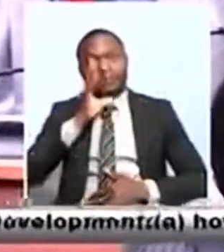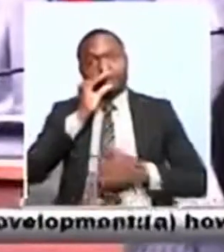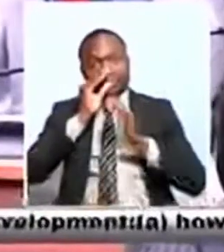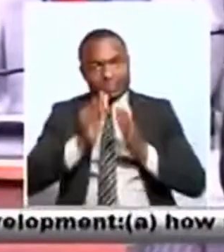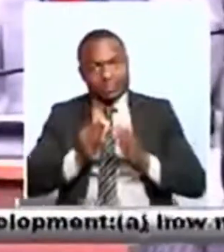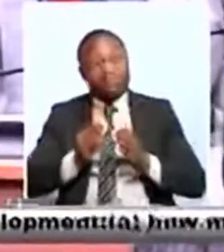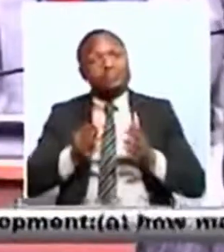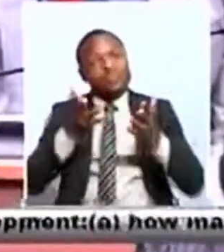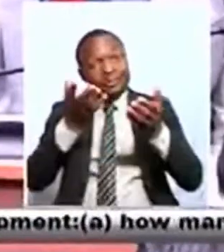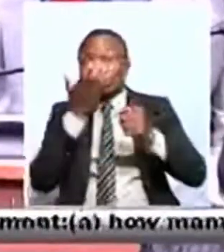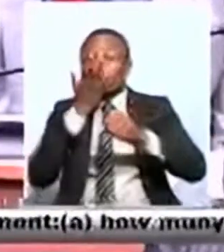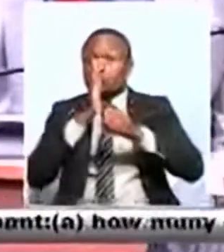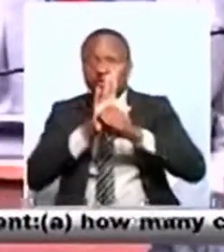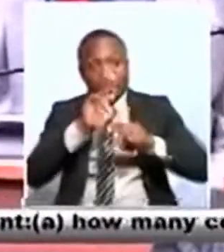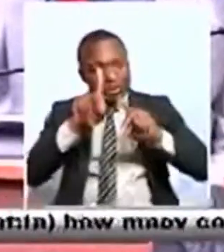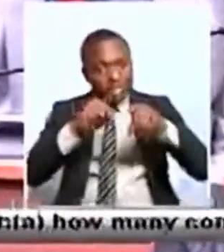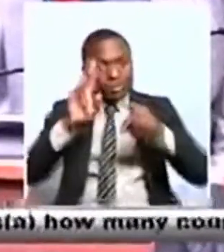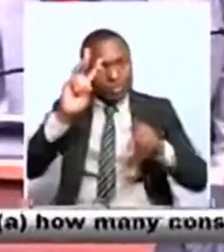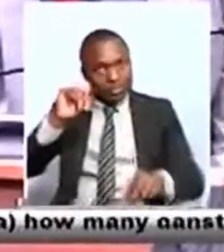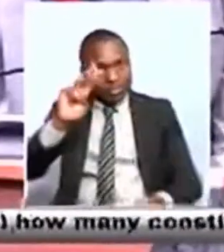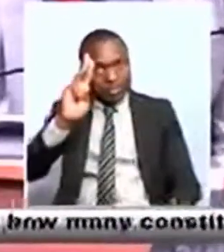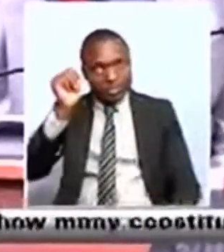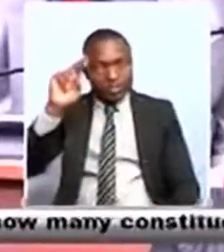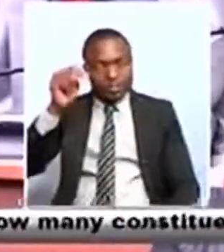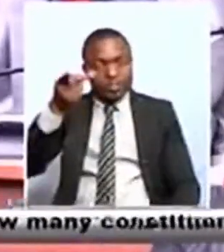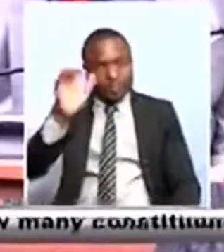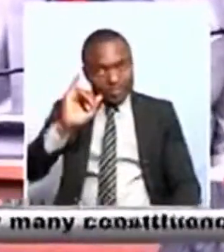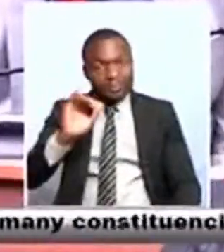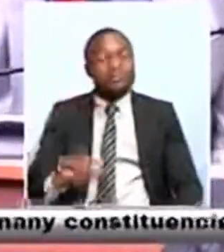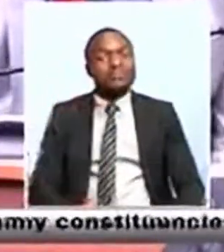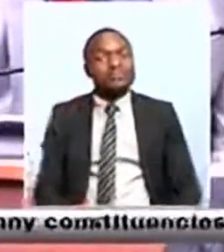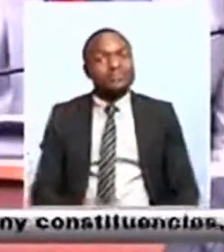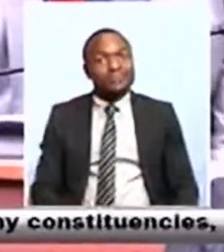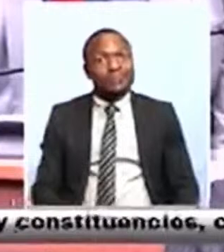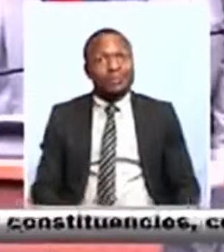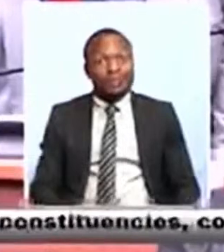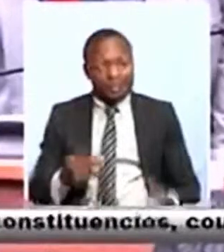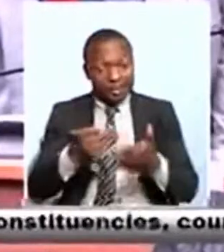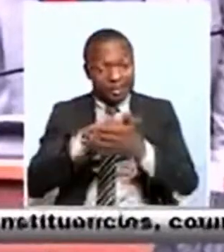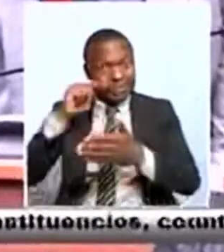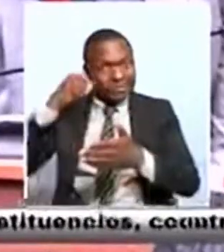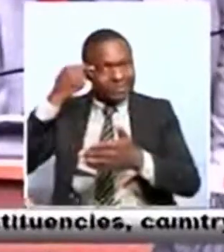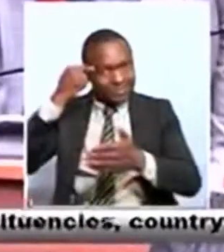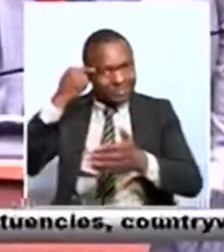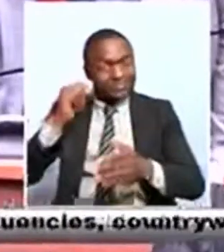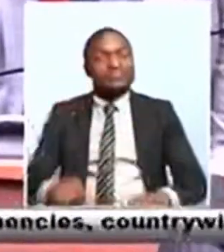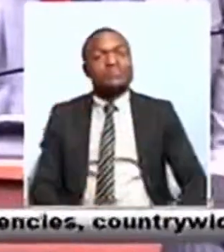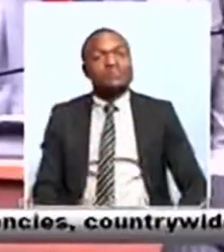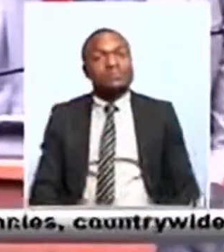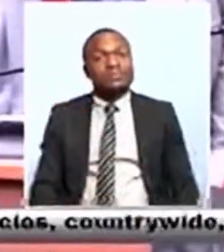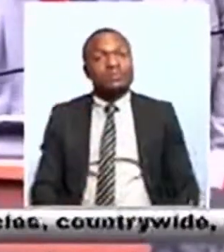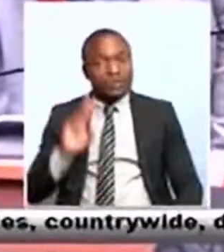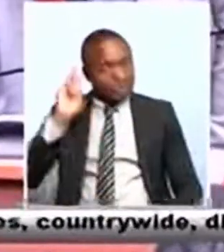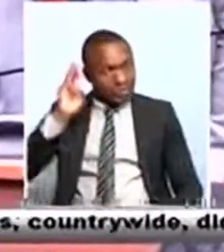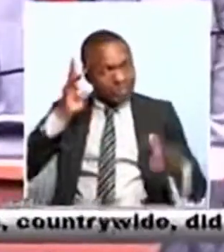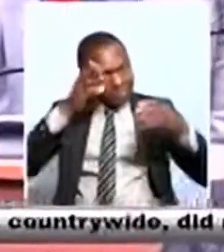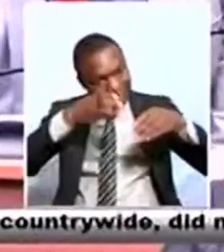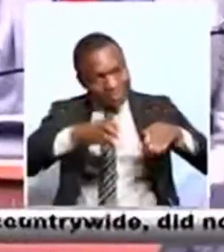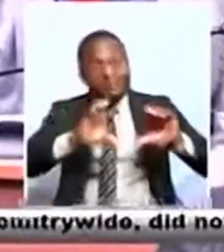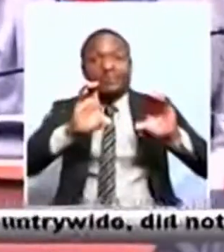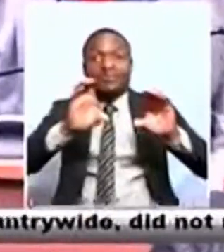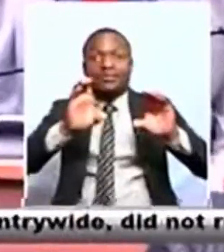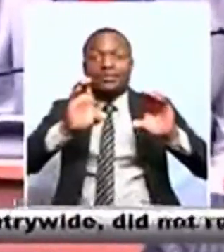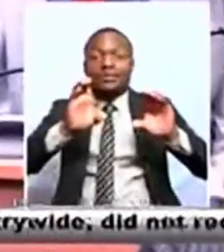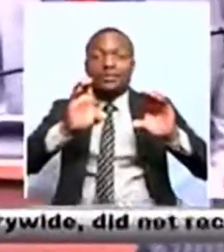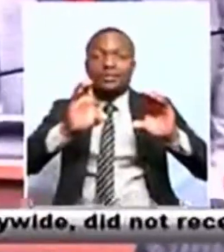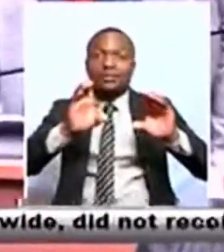I want to assure the people of Mwandi that this government will continue to